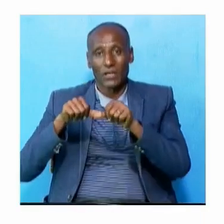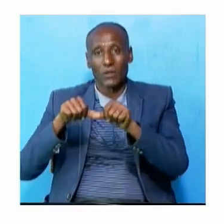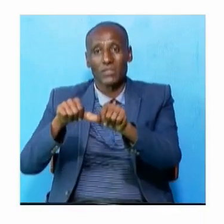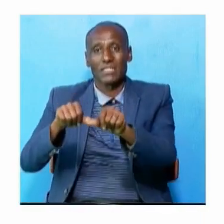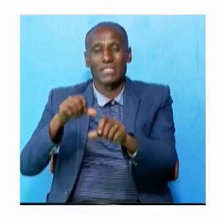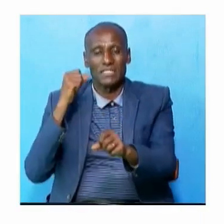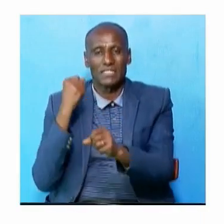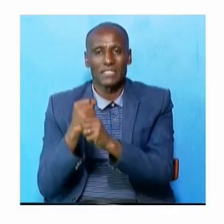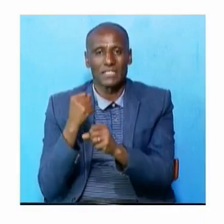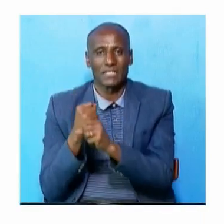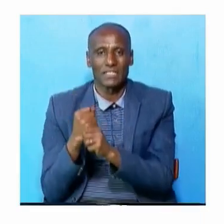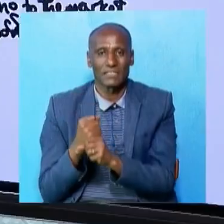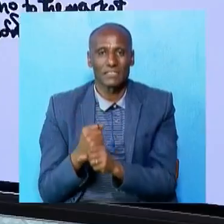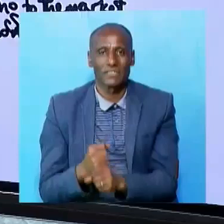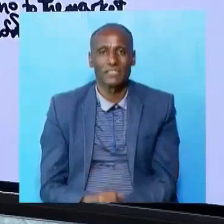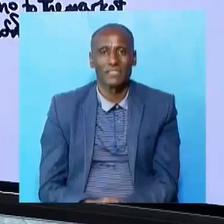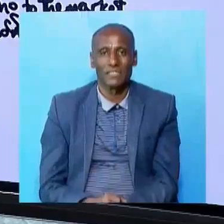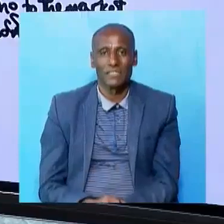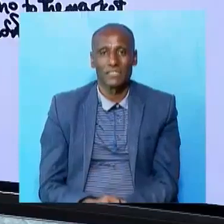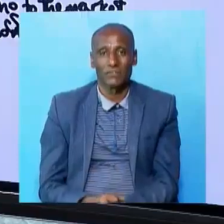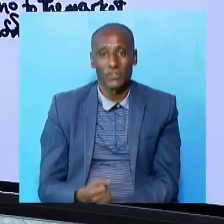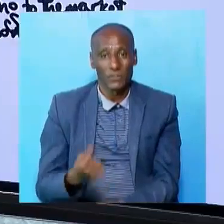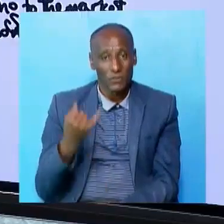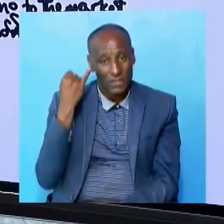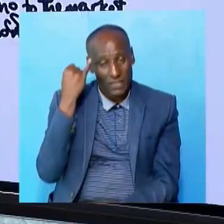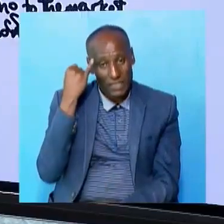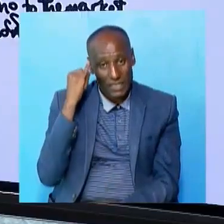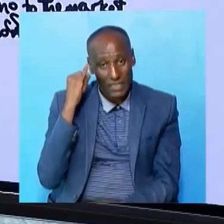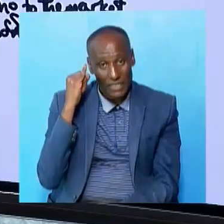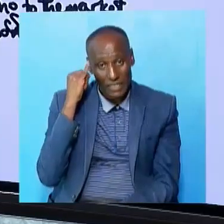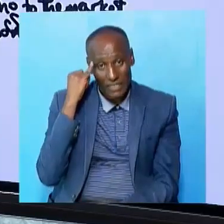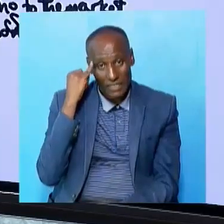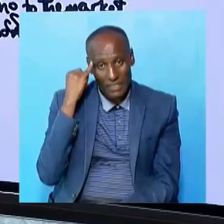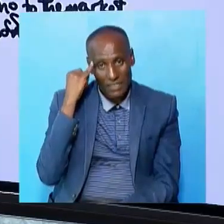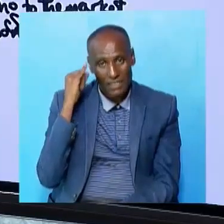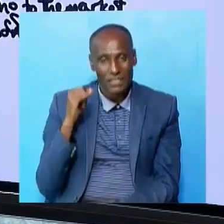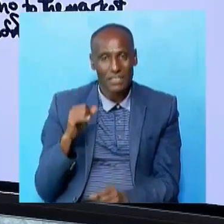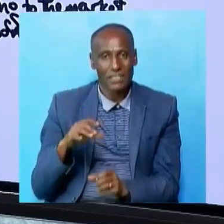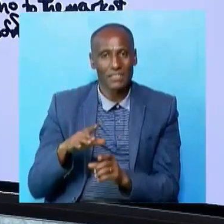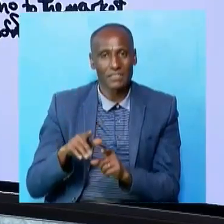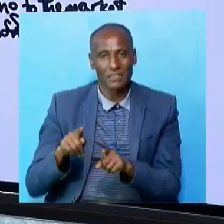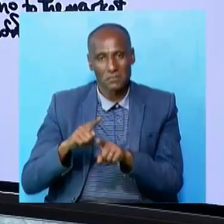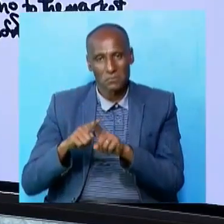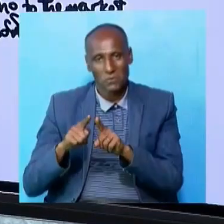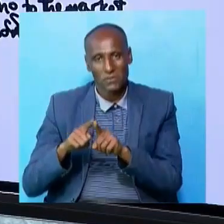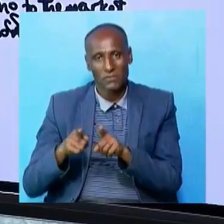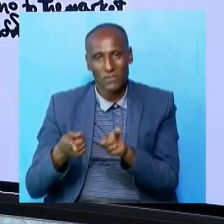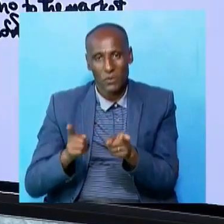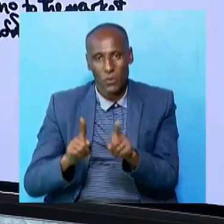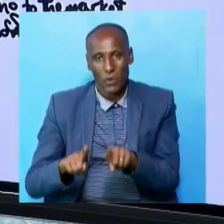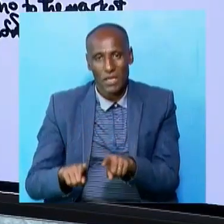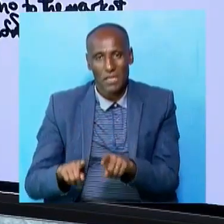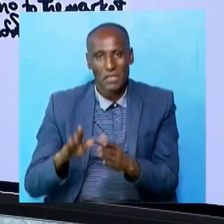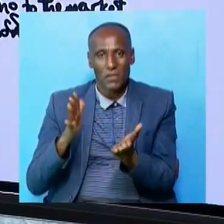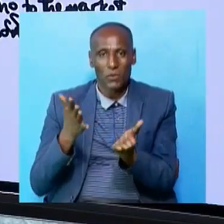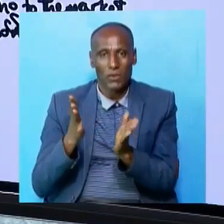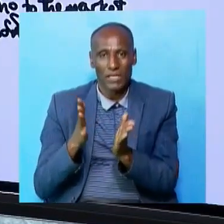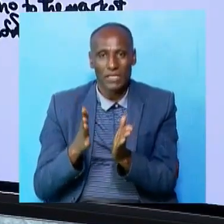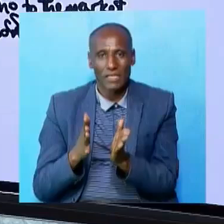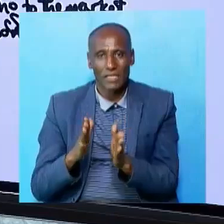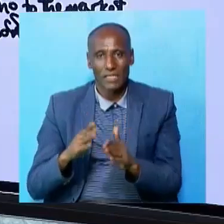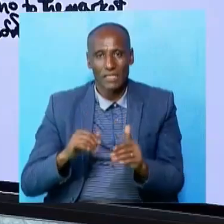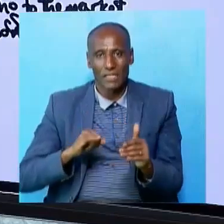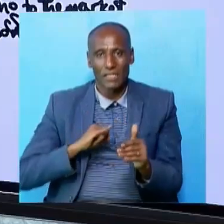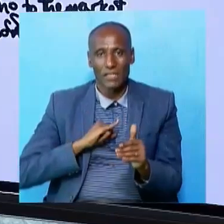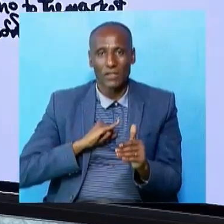action. Now, if we clearly understand when to use when and while, now I will give you some sentences, or